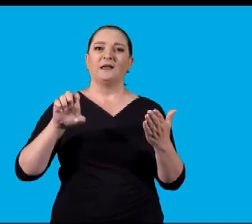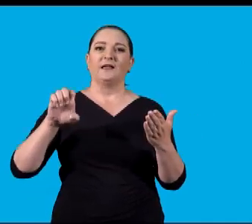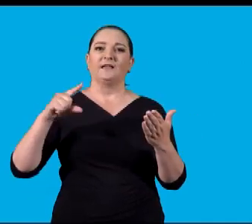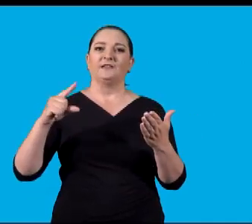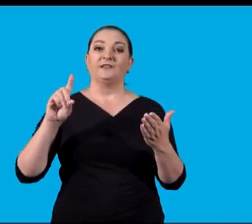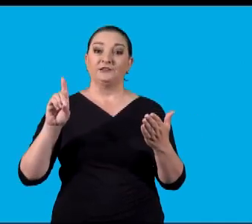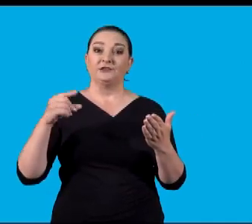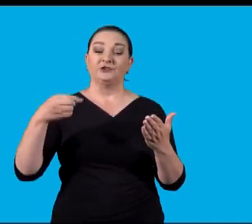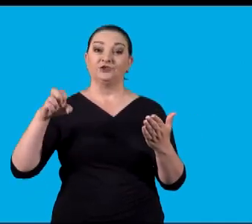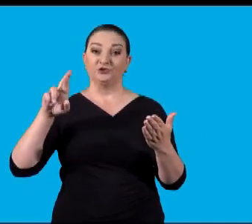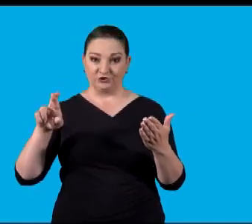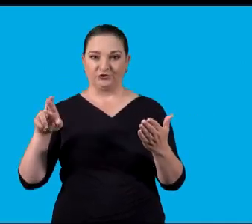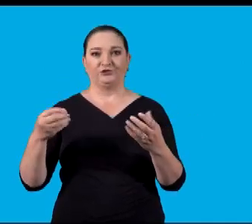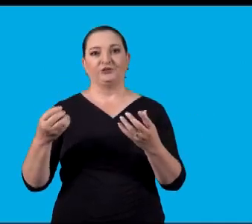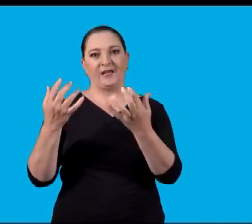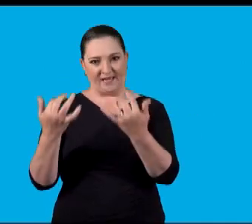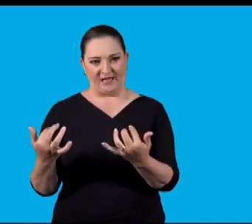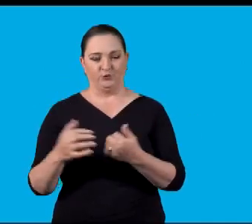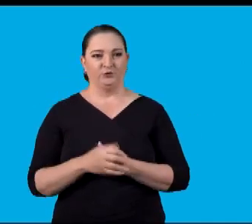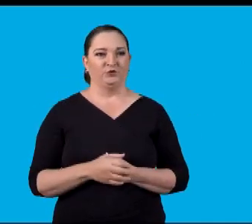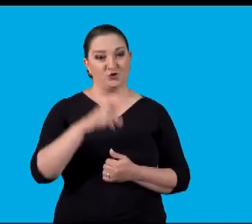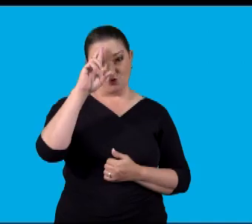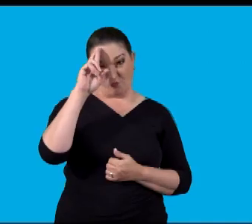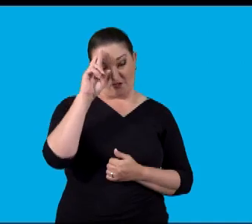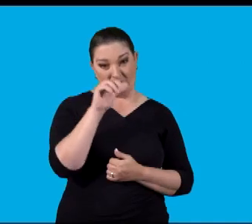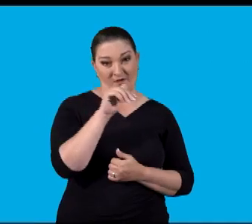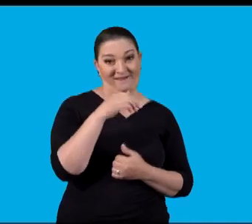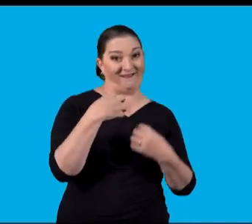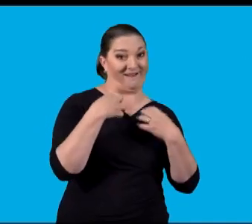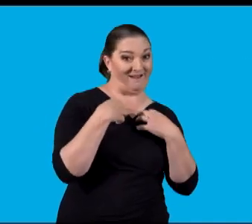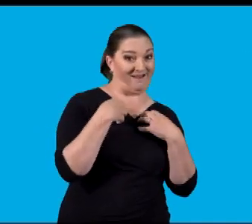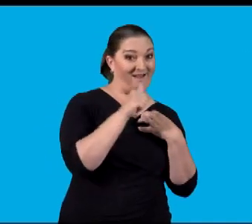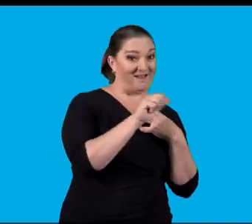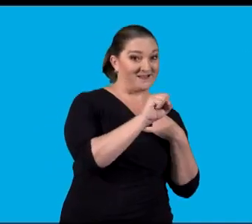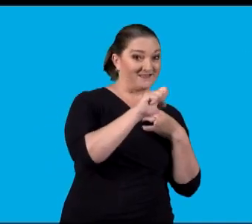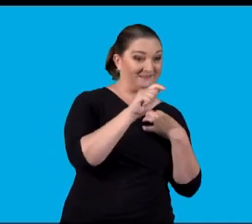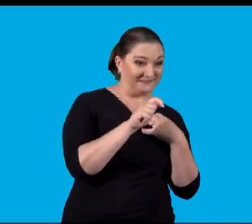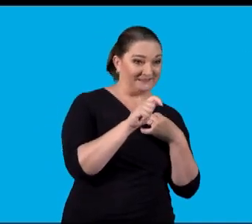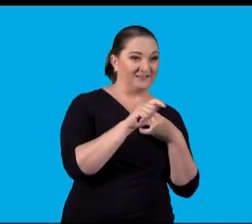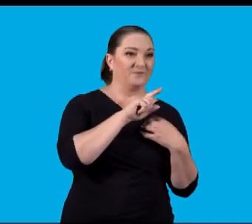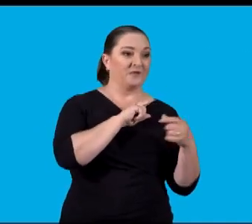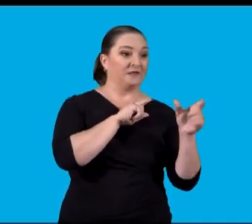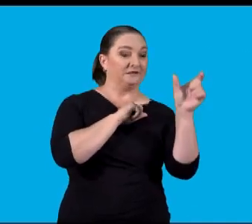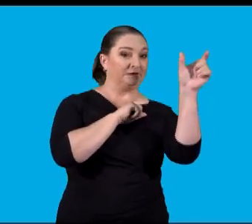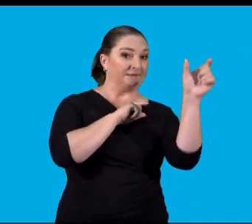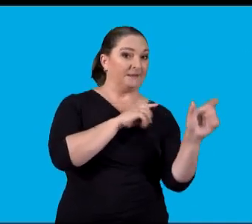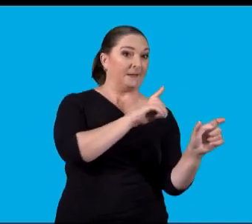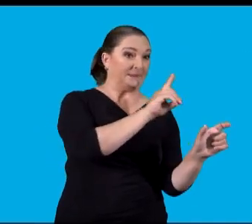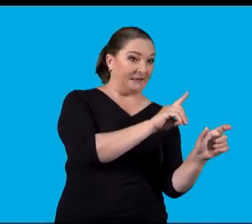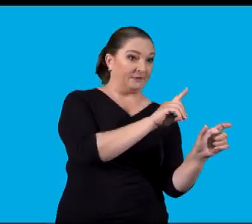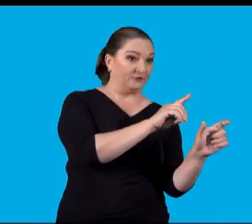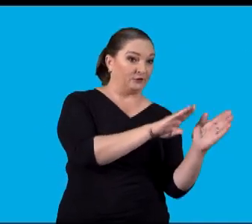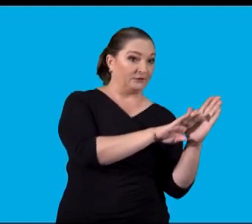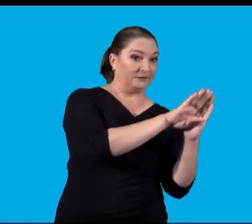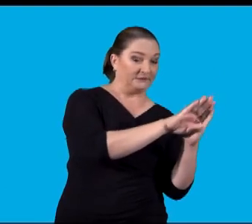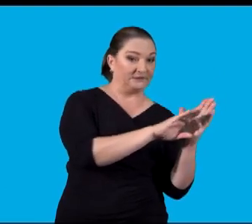Fixed asset, remember we're dealing with assets here. That means it's an asset account. So on the debit side, it's going to increase. On the credit